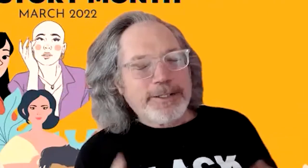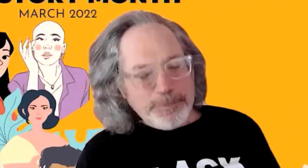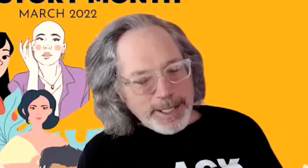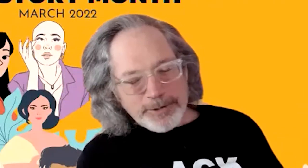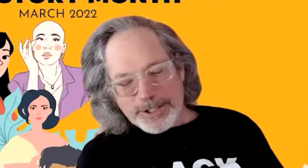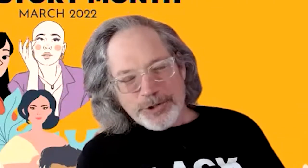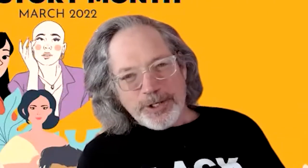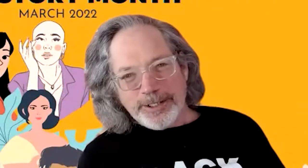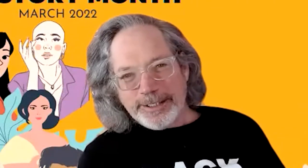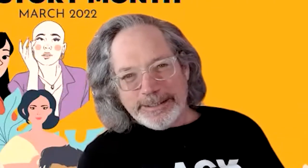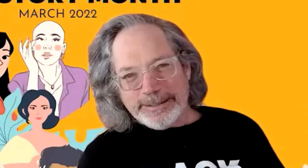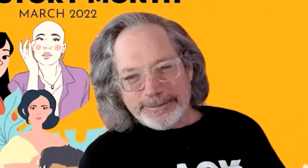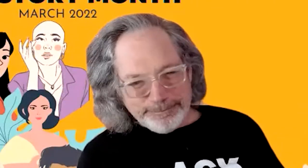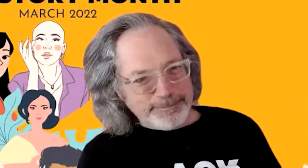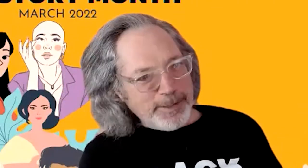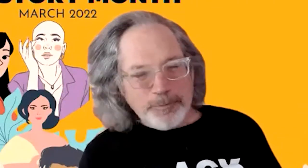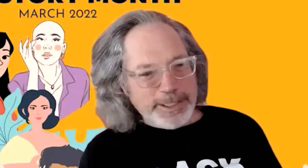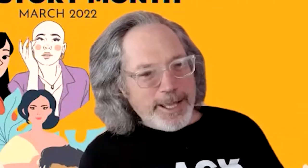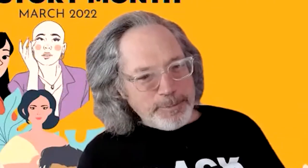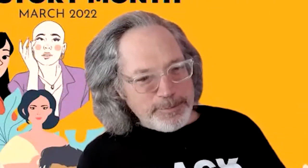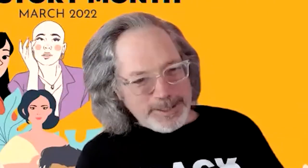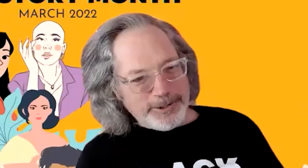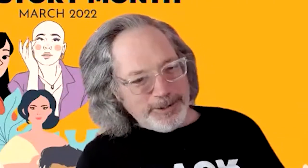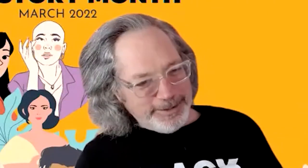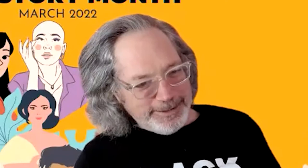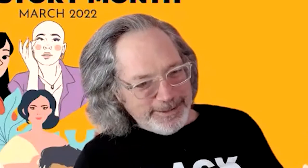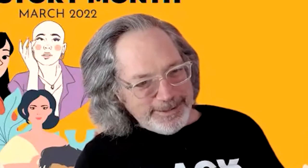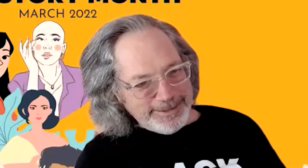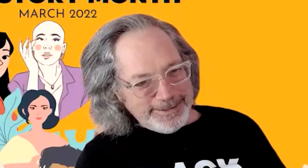Black Lives Matter t-shirt on, and I'm really happy to be here.